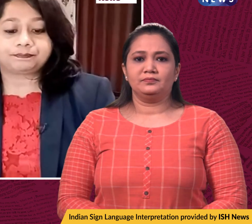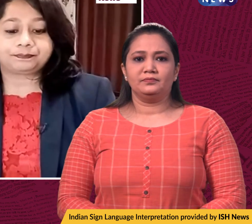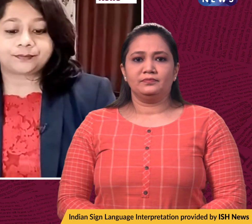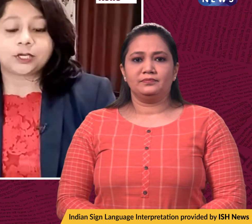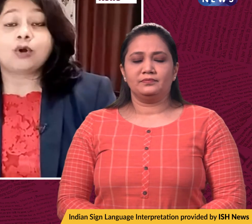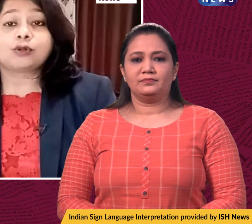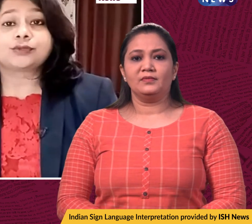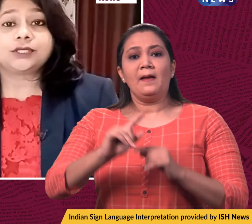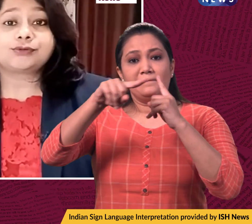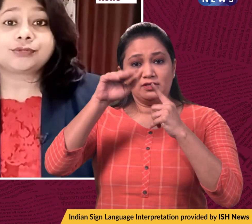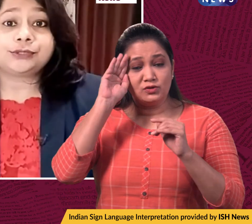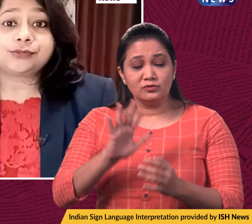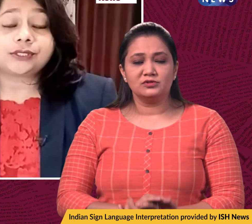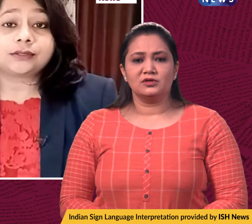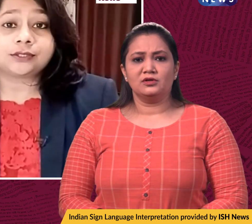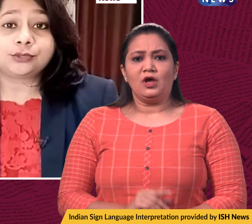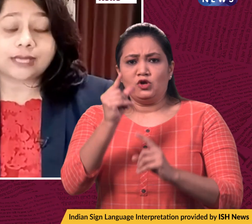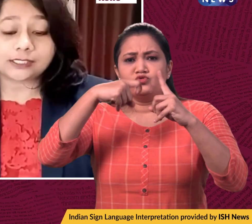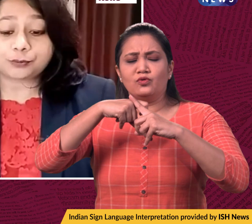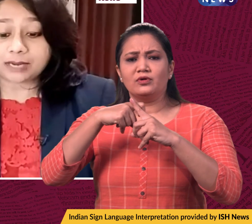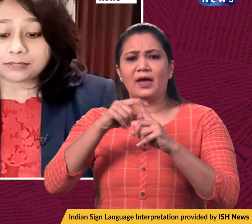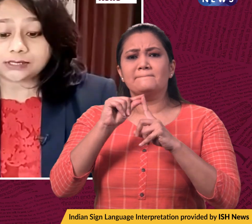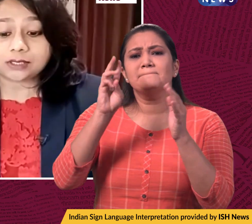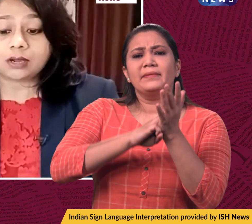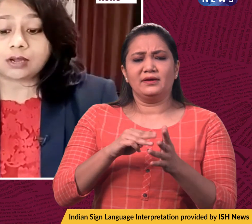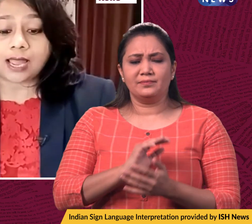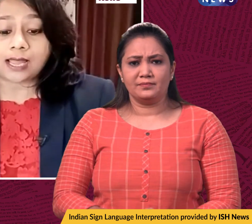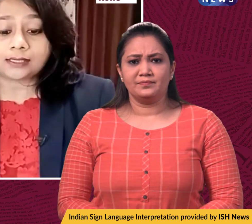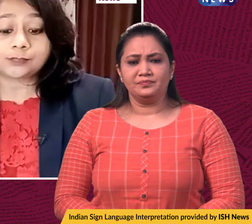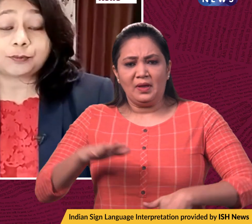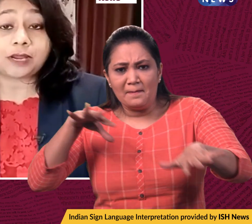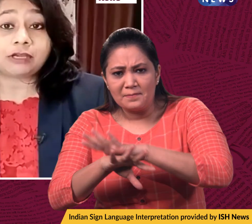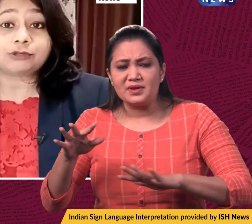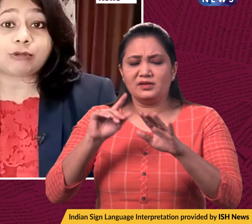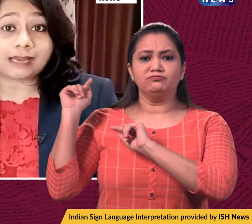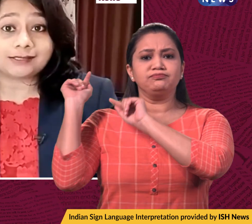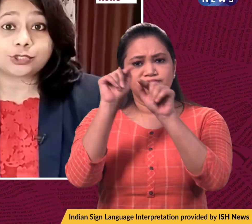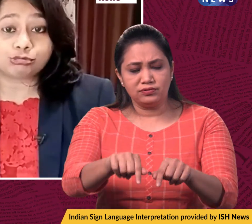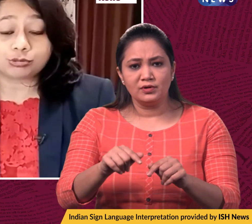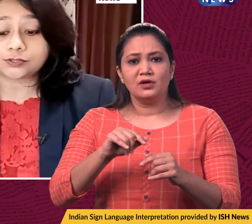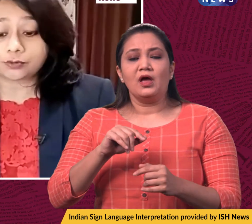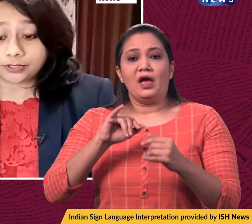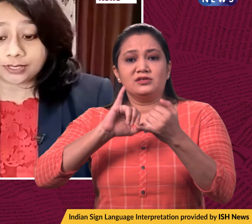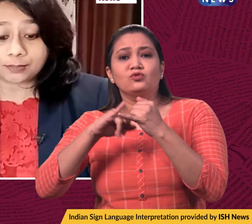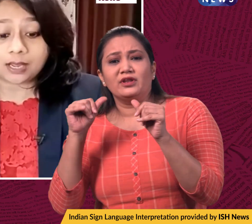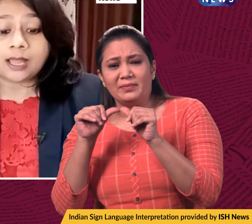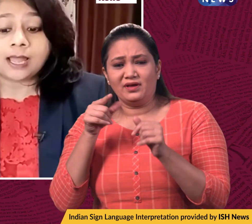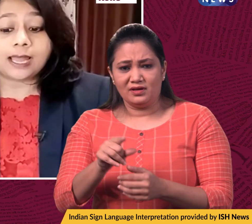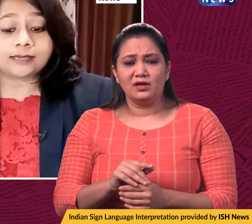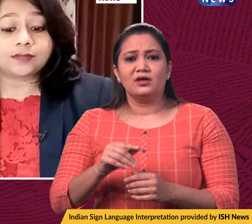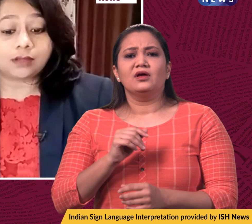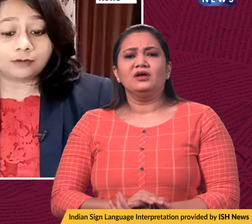government. Also in the news, the UK's Prime Minister is preparing to head to Saudi